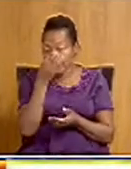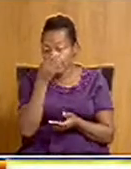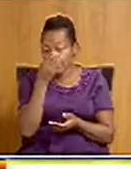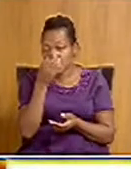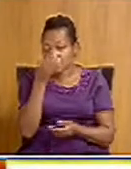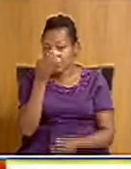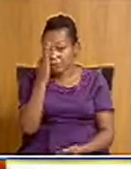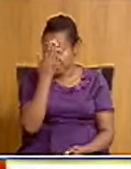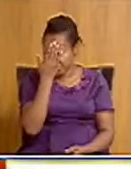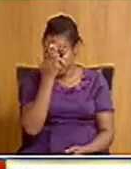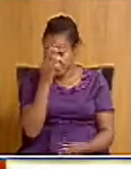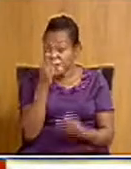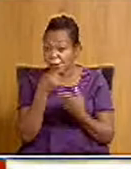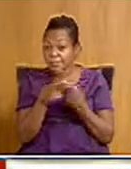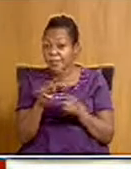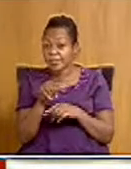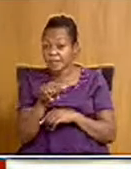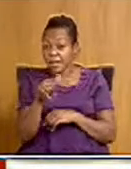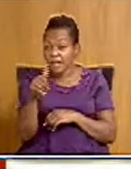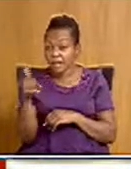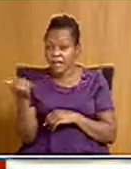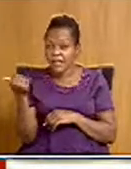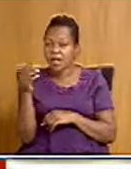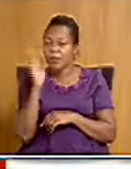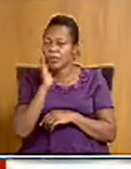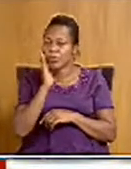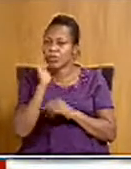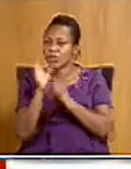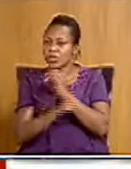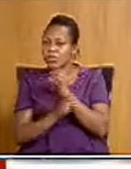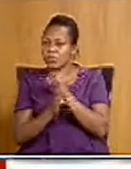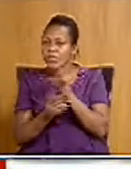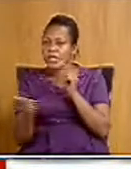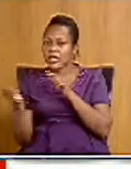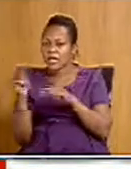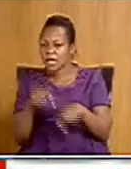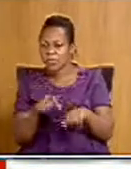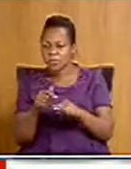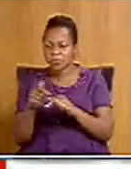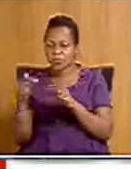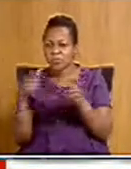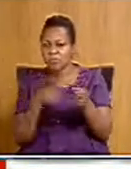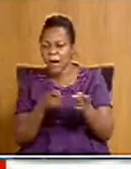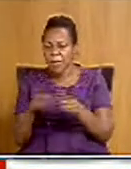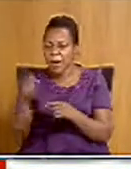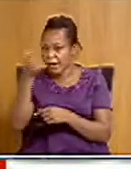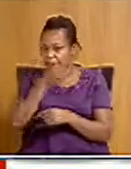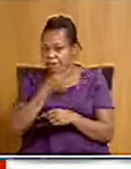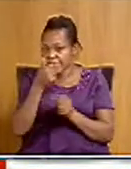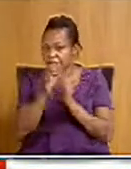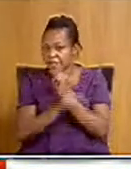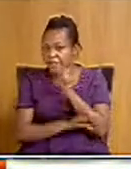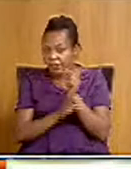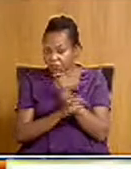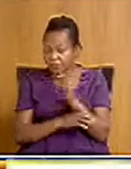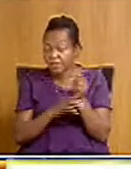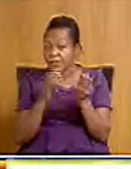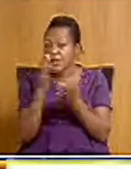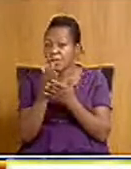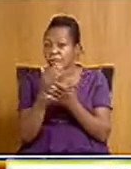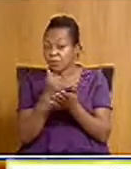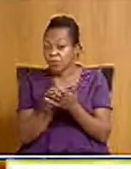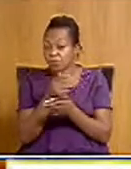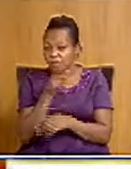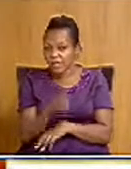attacking an African country against the express objection of the African Union is not a solution. The huge